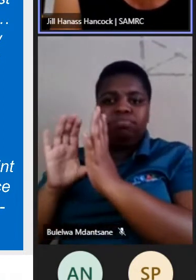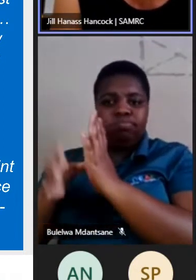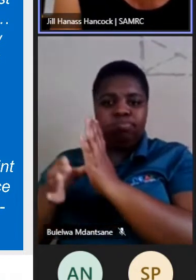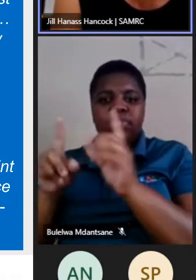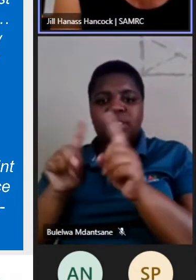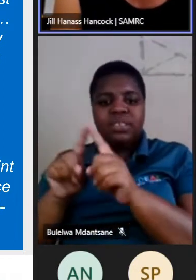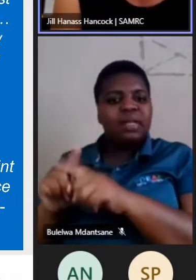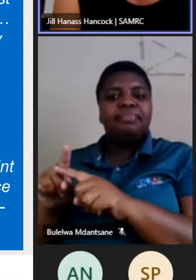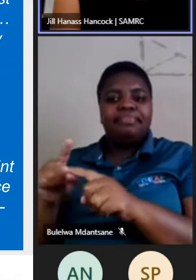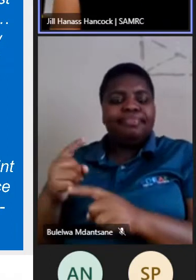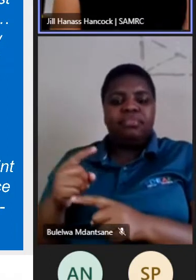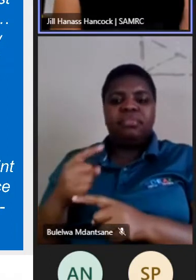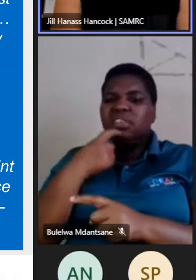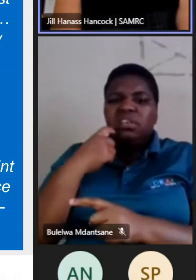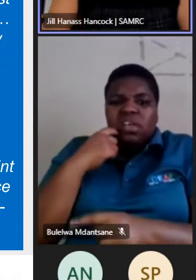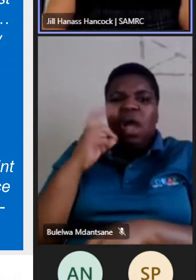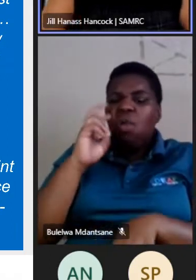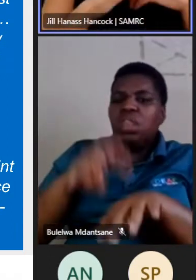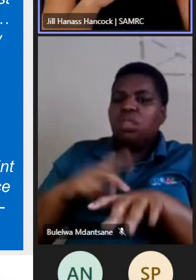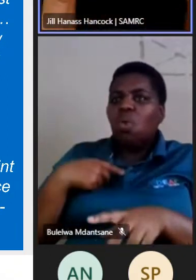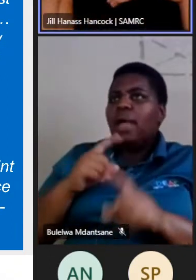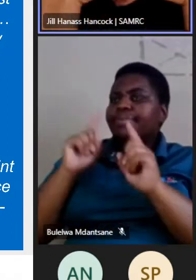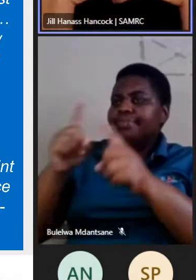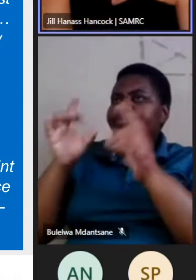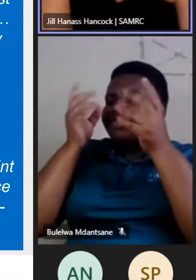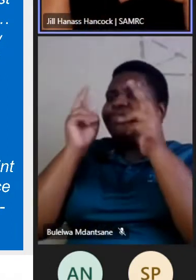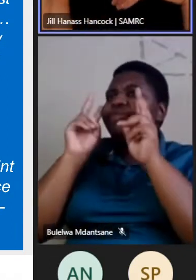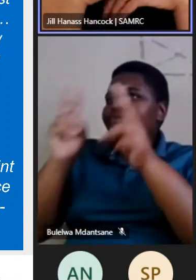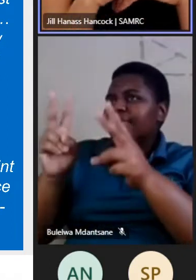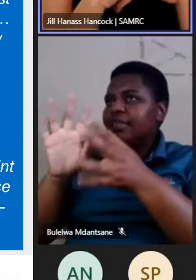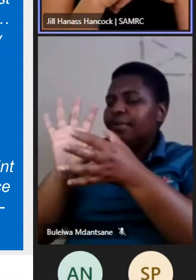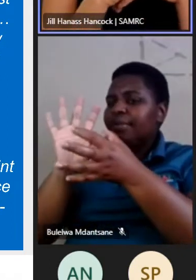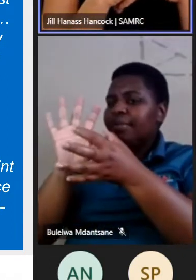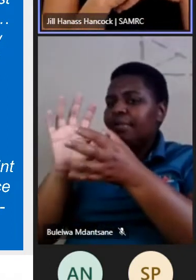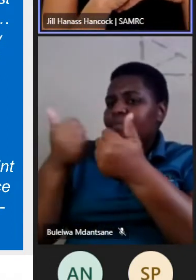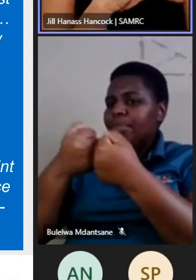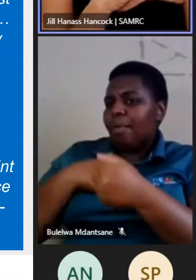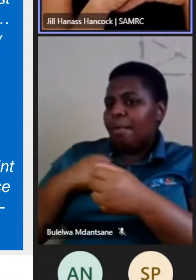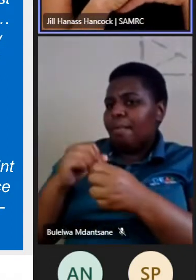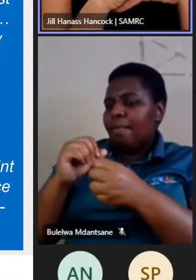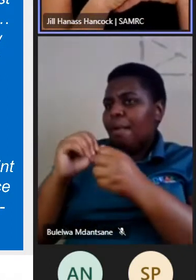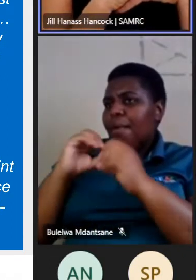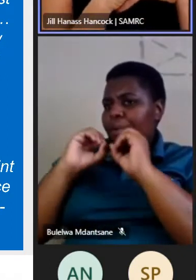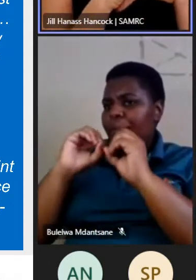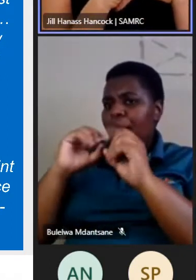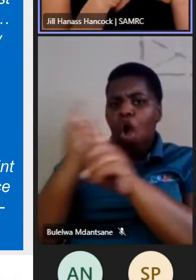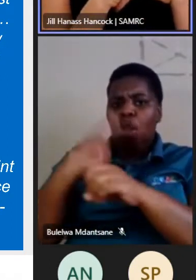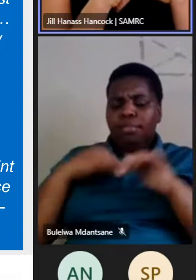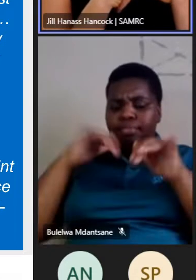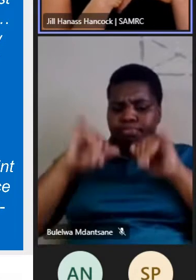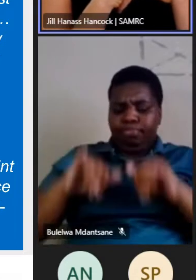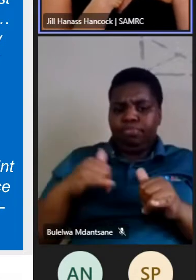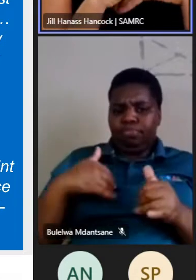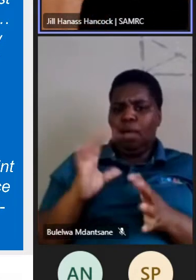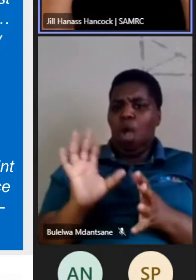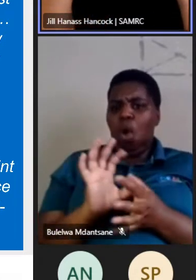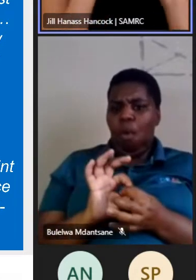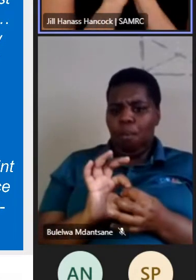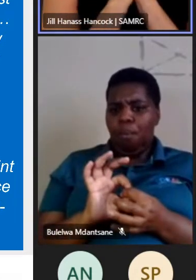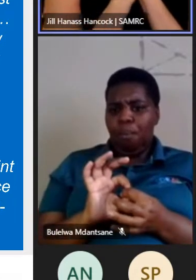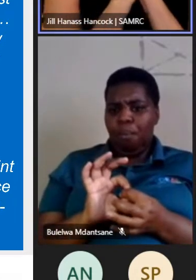support of family members. So 2 examples that I echo what I said just before. I did not even ask about